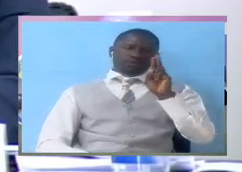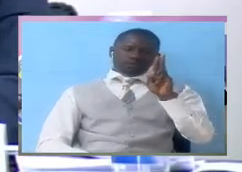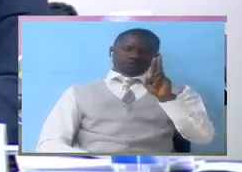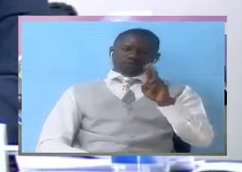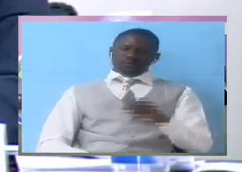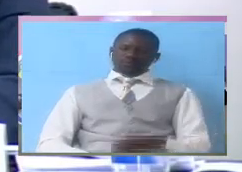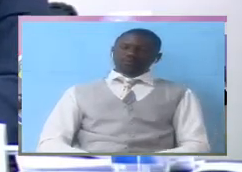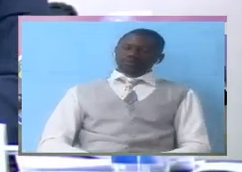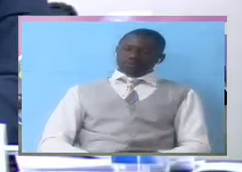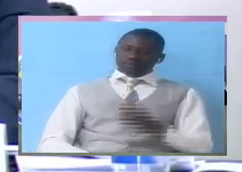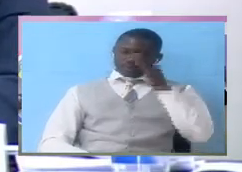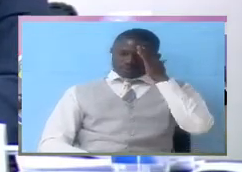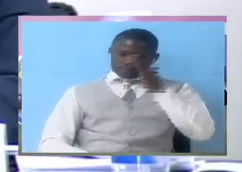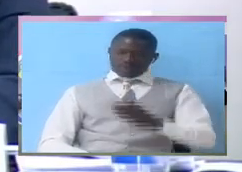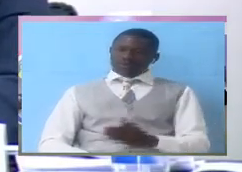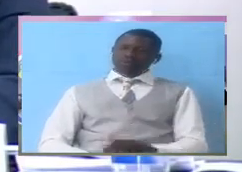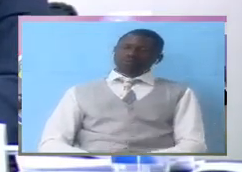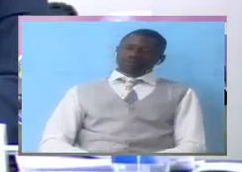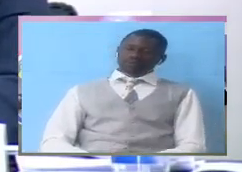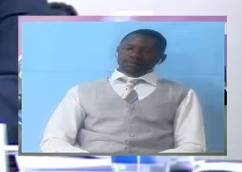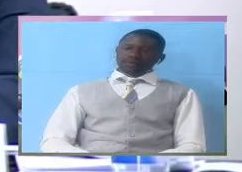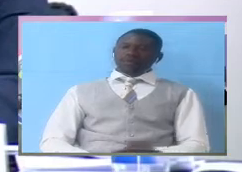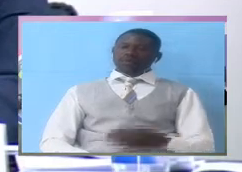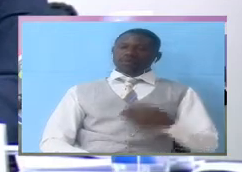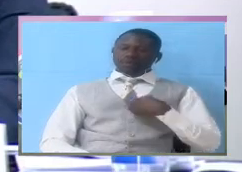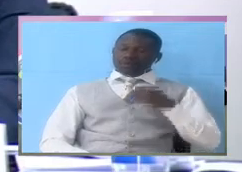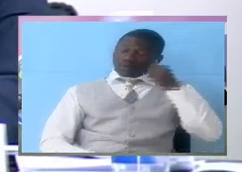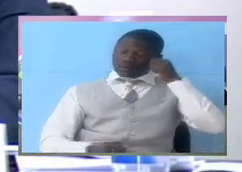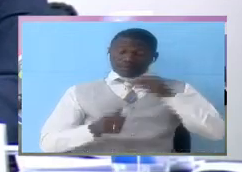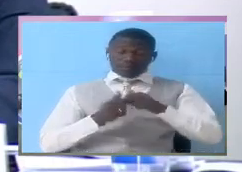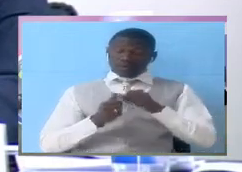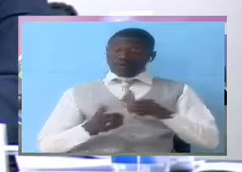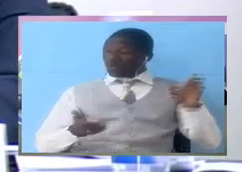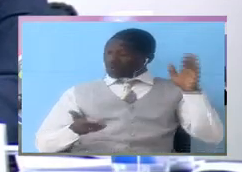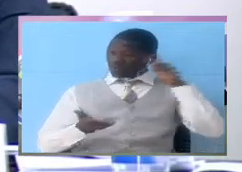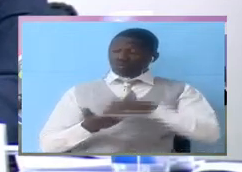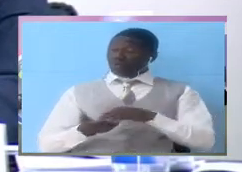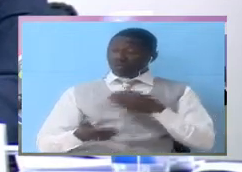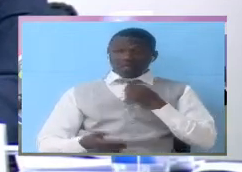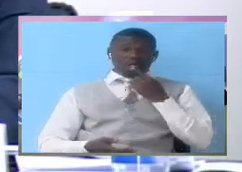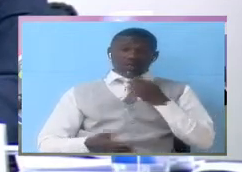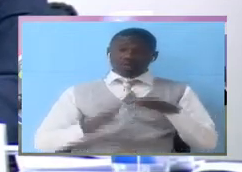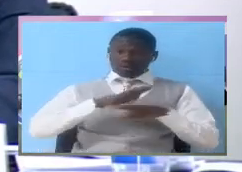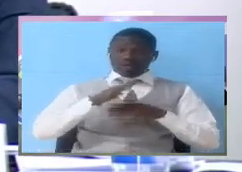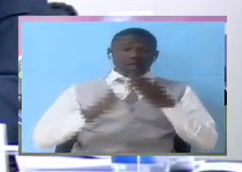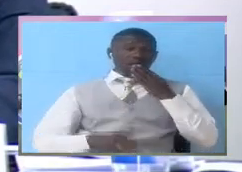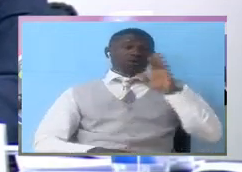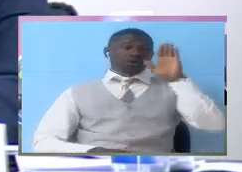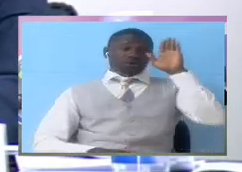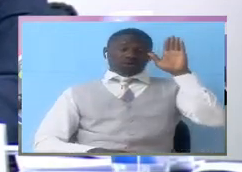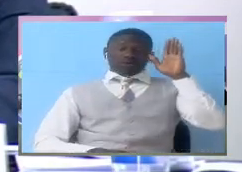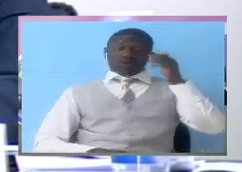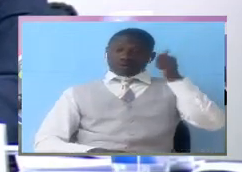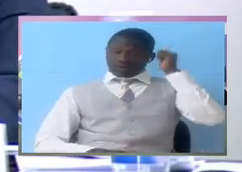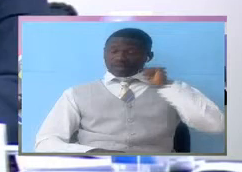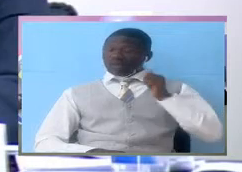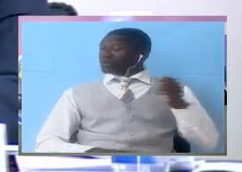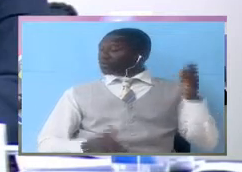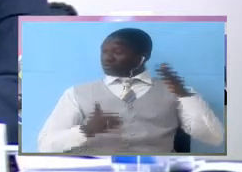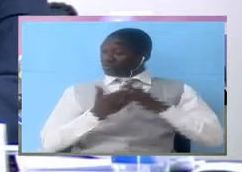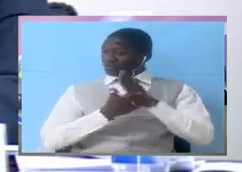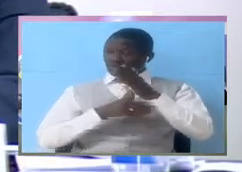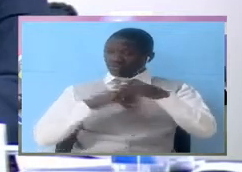you. Jerejef. May I remind you that you are still under oath? Mang la fatali be tay ne wat bi nga watun dimba yang ci